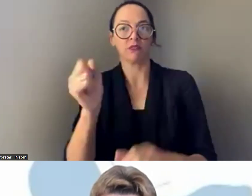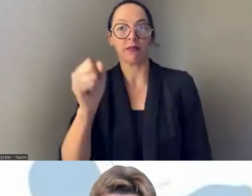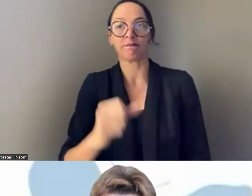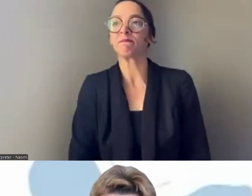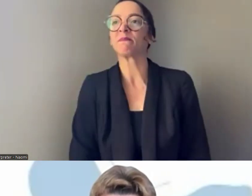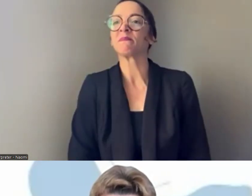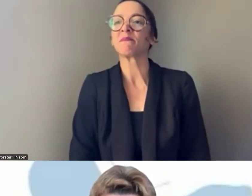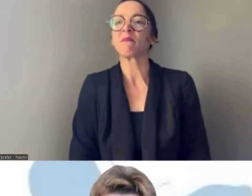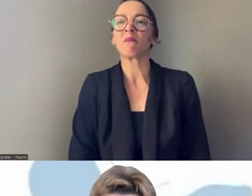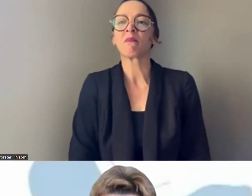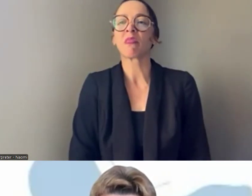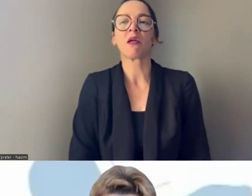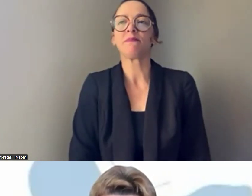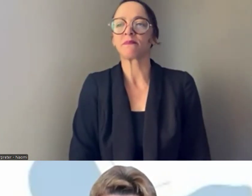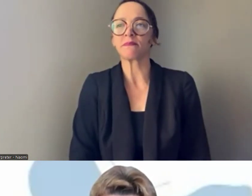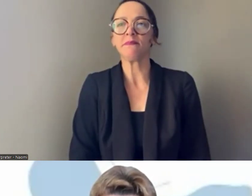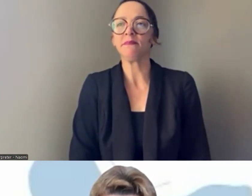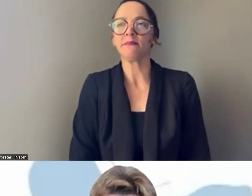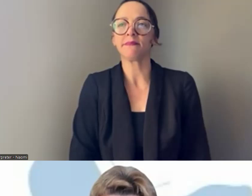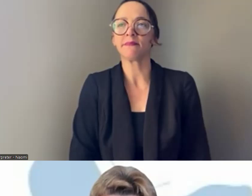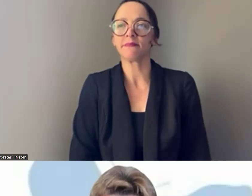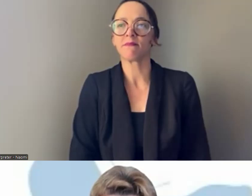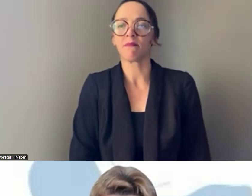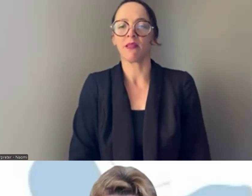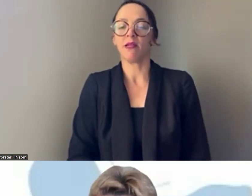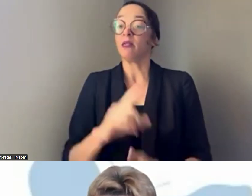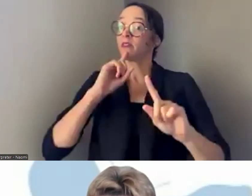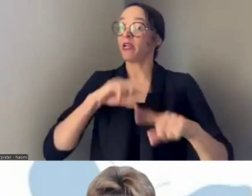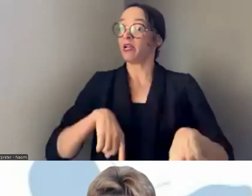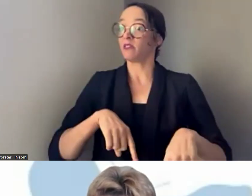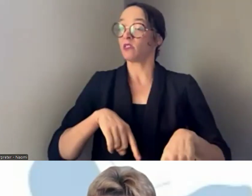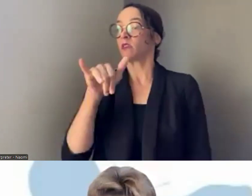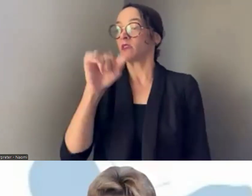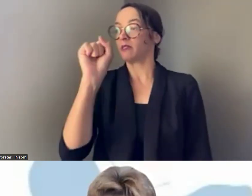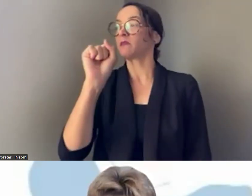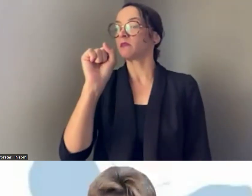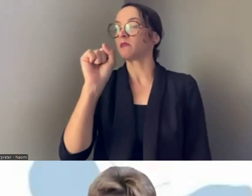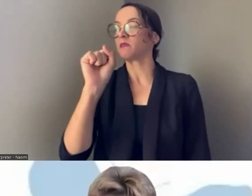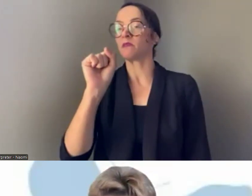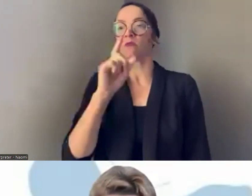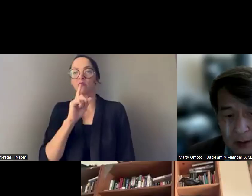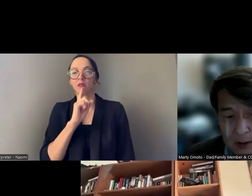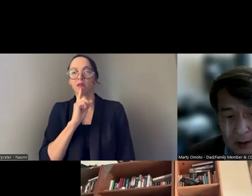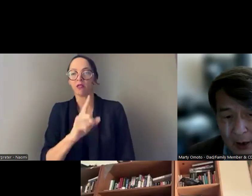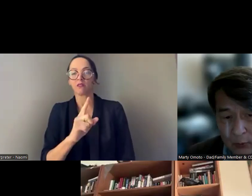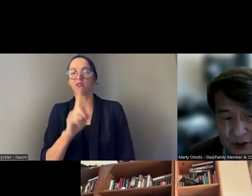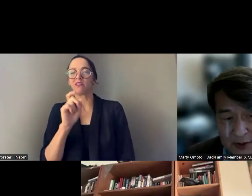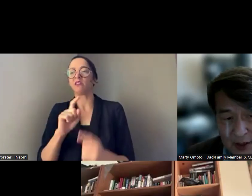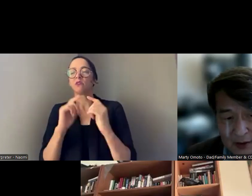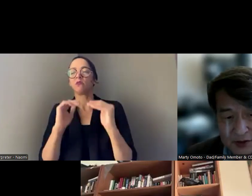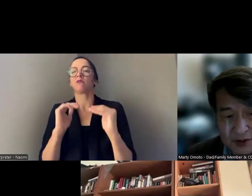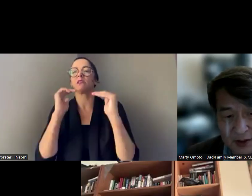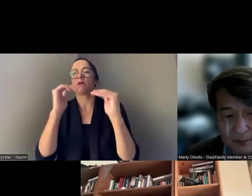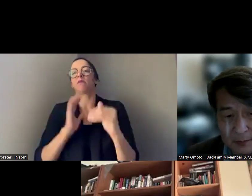Oh, do you want me to respond? The answer, Adina, is yes. And actually, we probably need to step up our